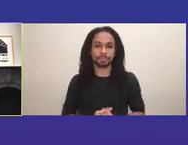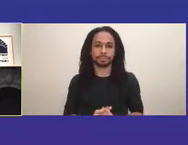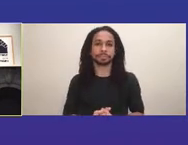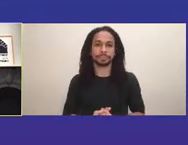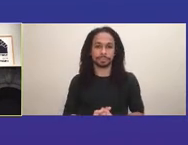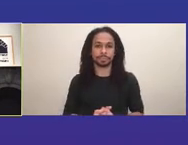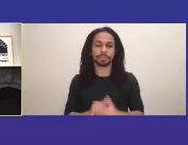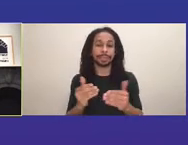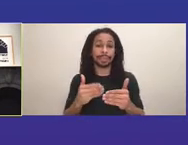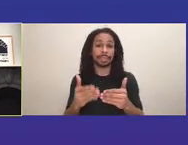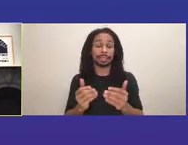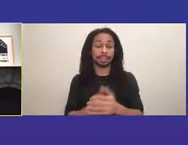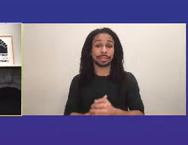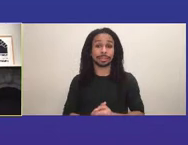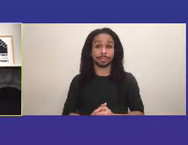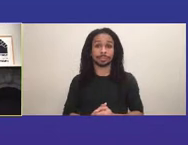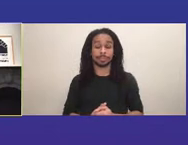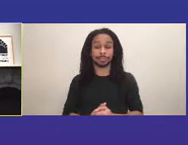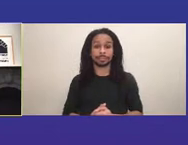Next slide.